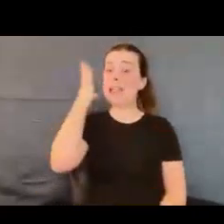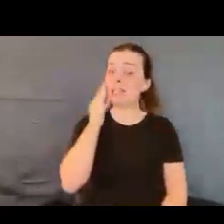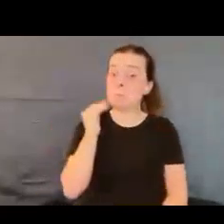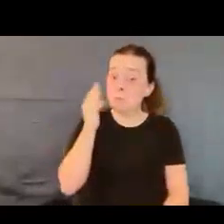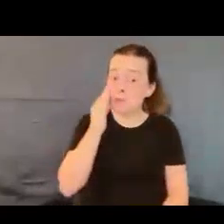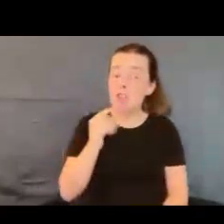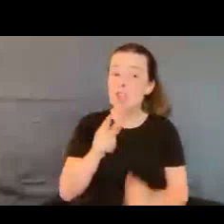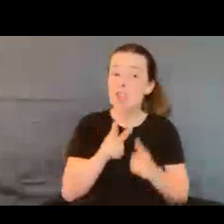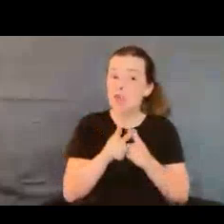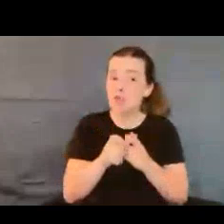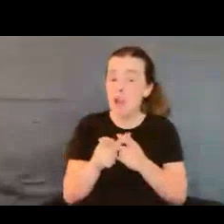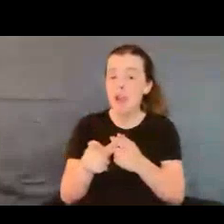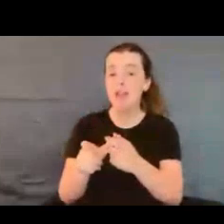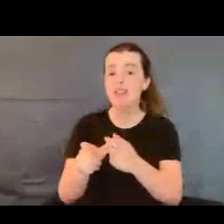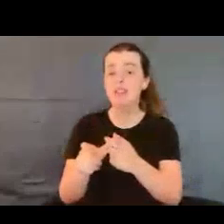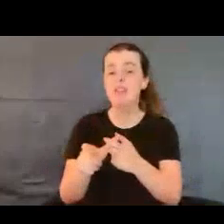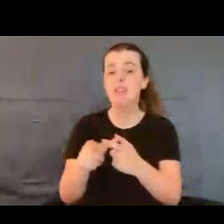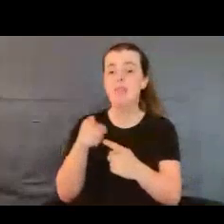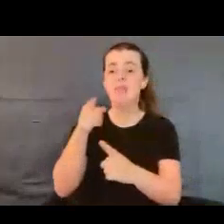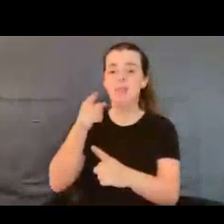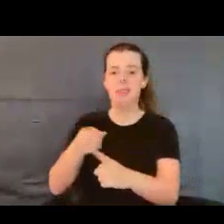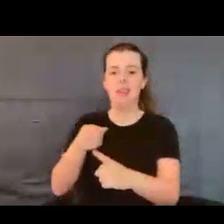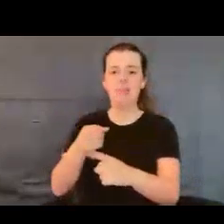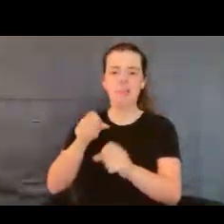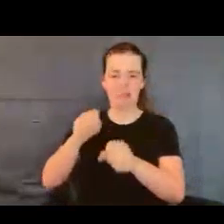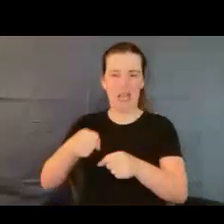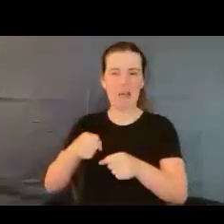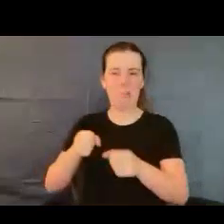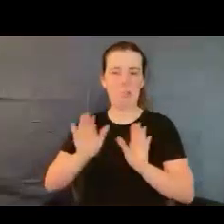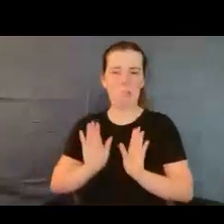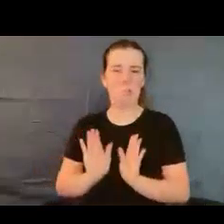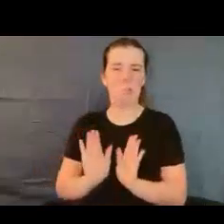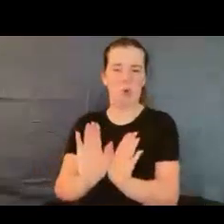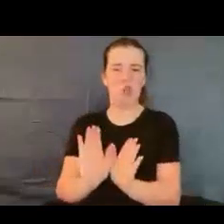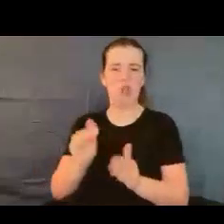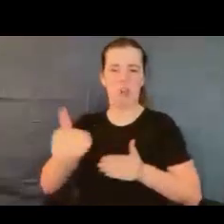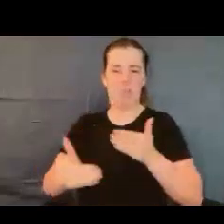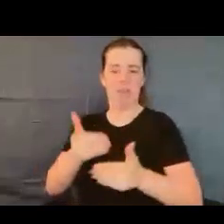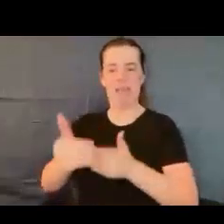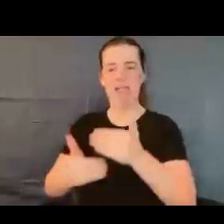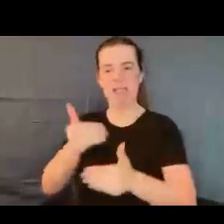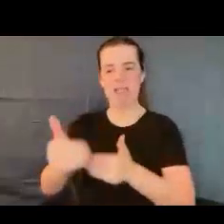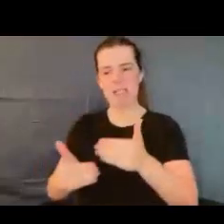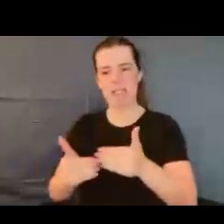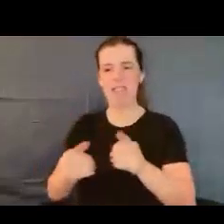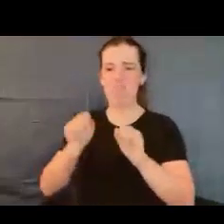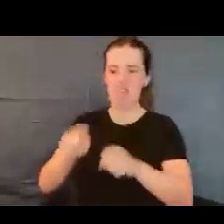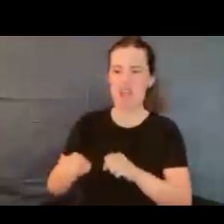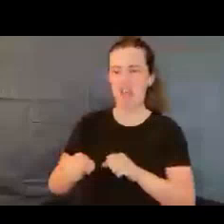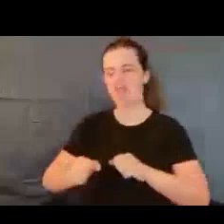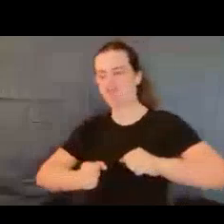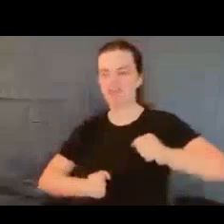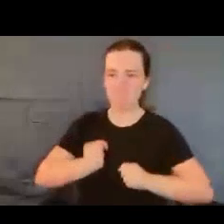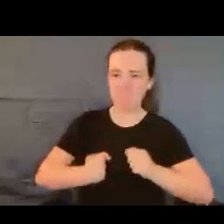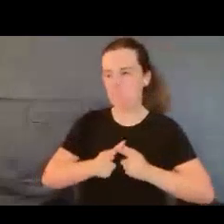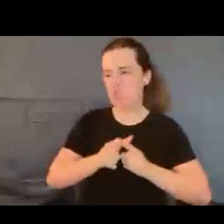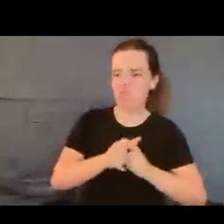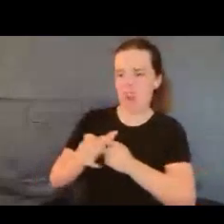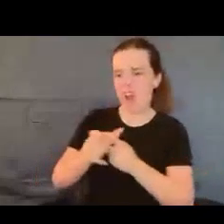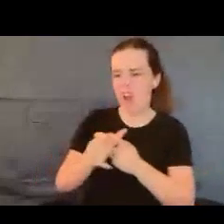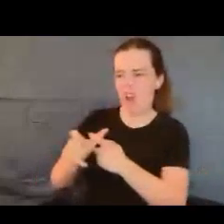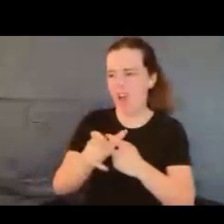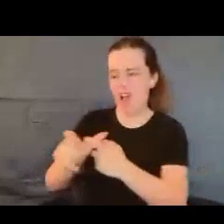will be the ones that can like push pace and know where they're switching from running and trying to run really aggressively up some of these climbs that a lot of